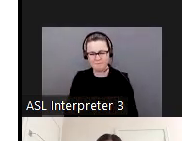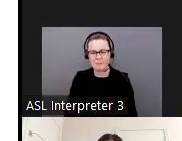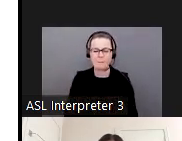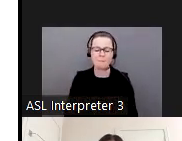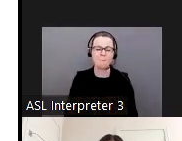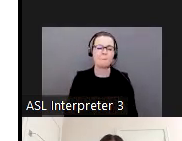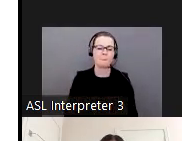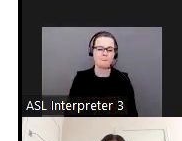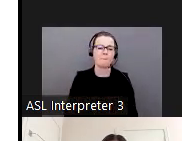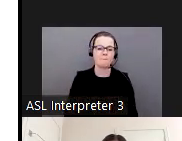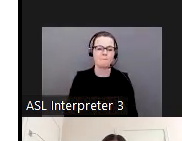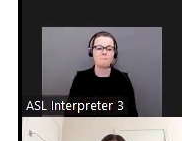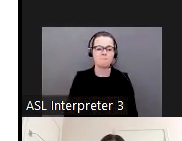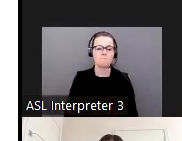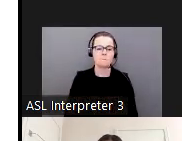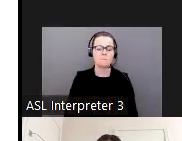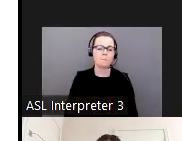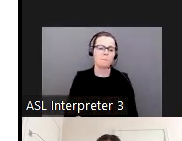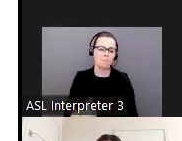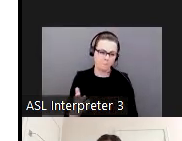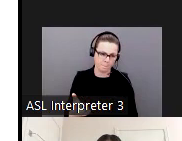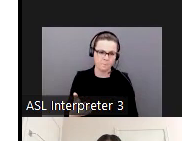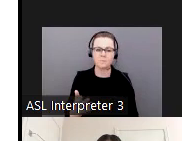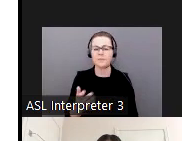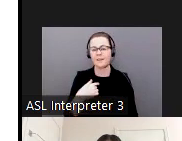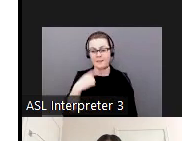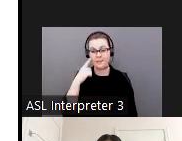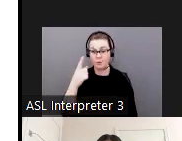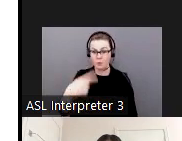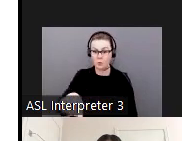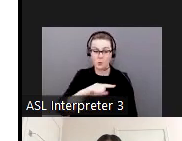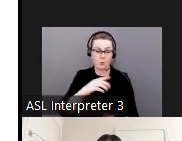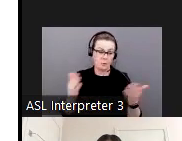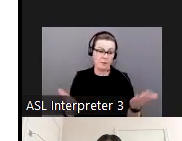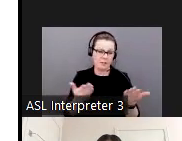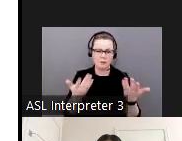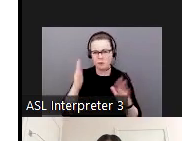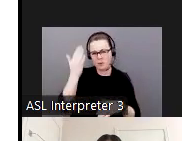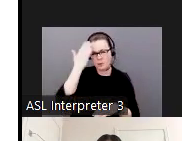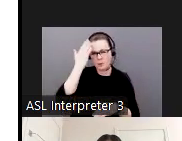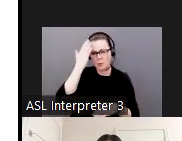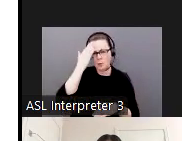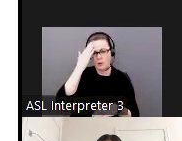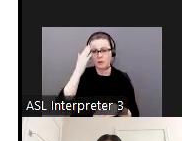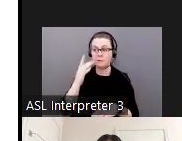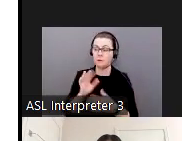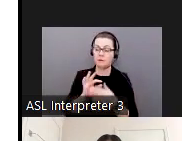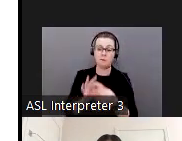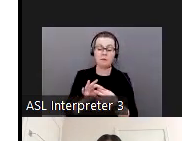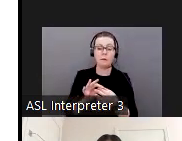Just to establish a couple of things, of course, I think all of you present today know this, but when we talk about elder